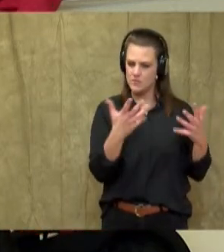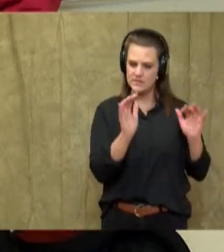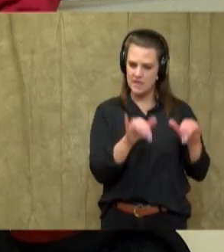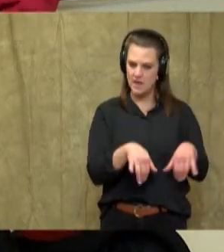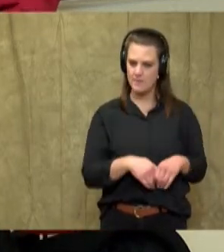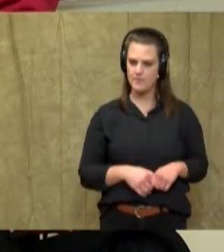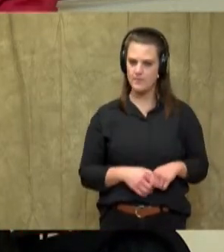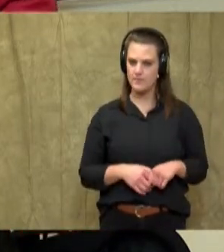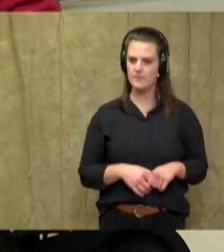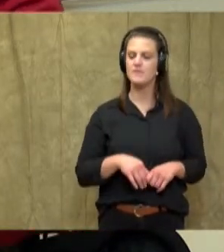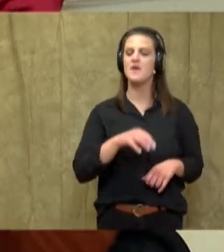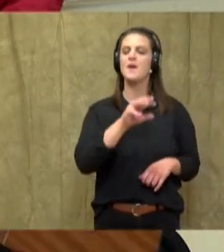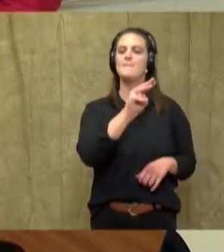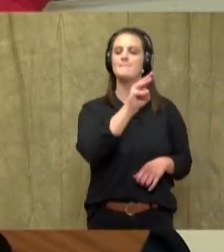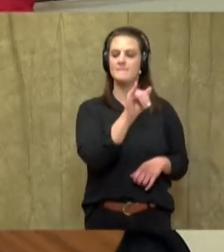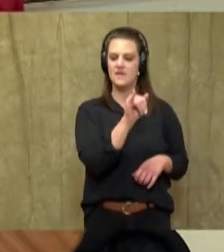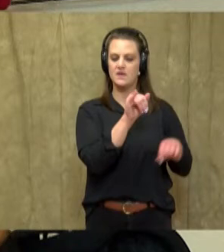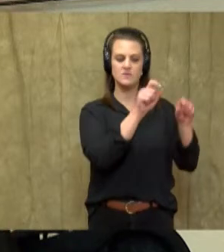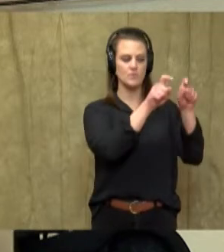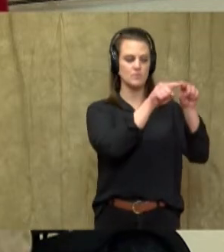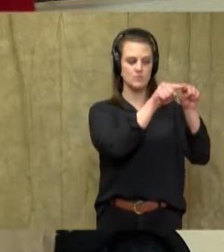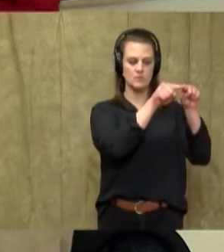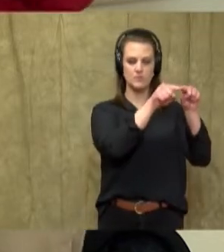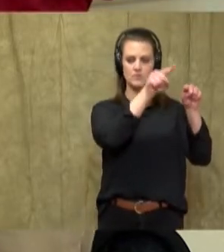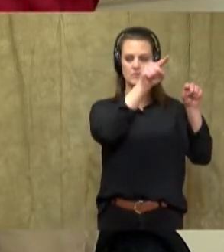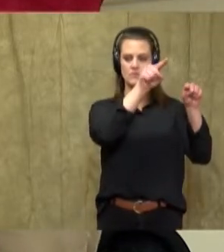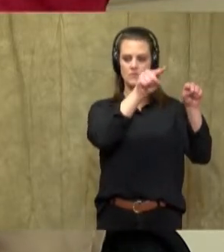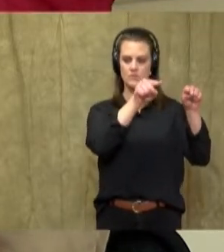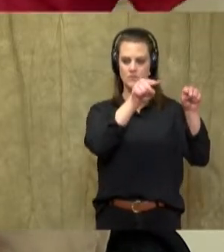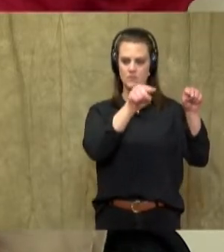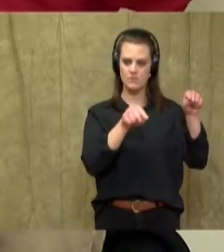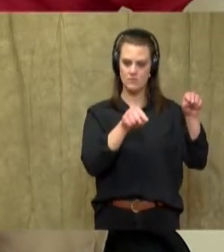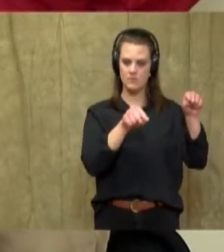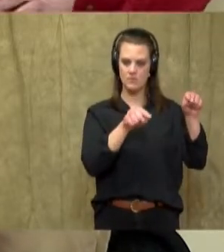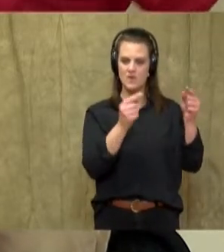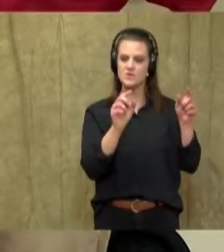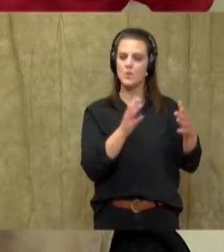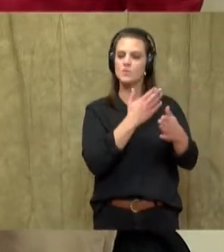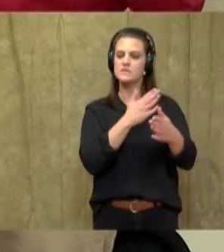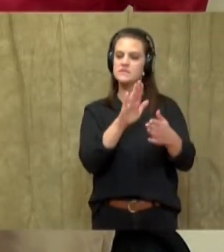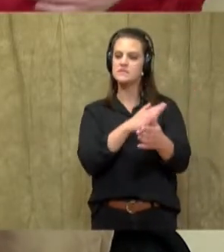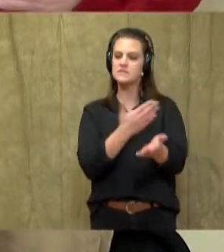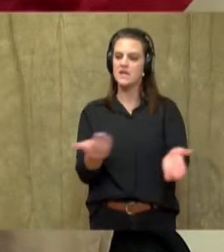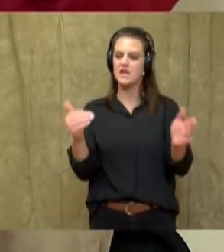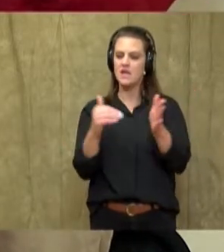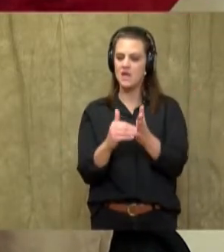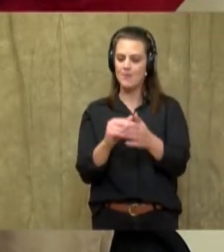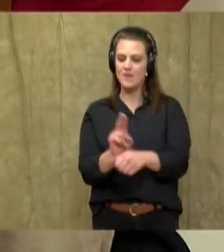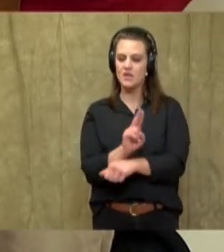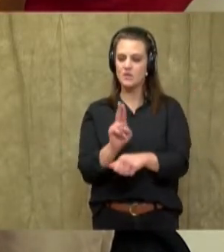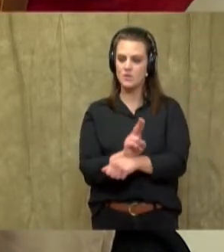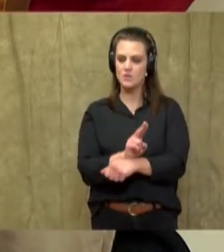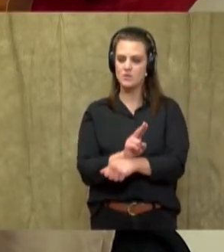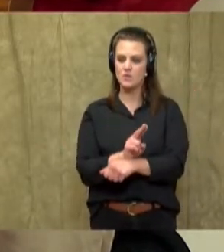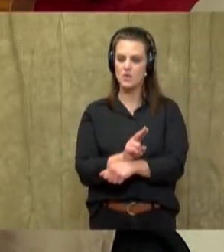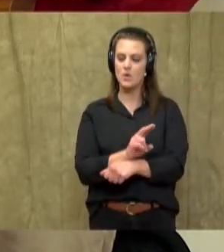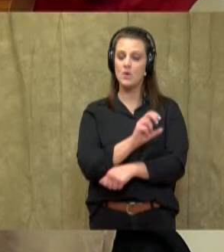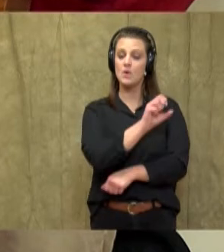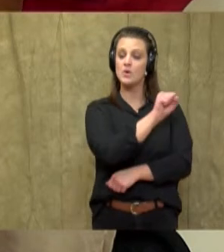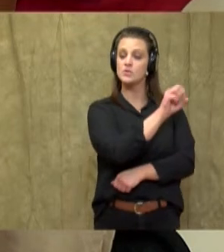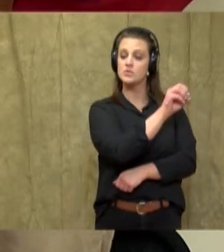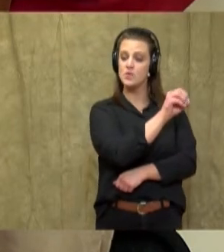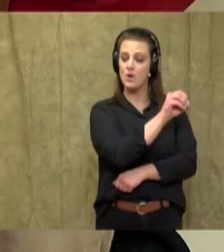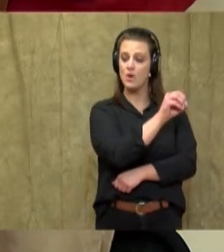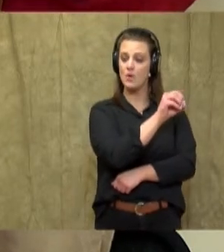they're me. Good. This time I'm going to sing it again, but I'm going to use the sounds